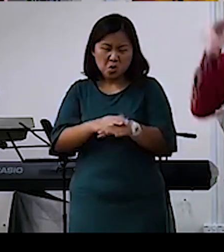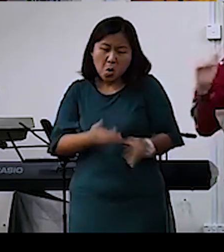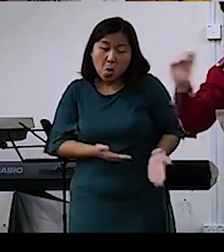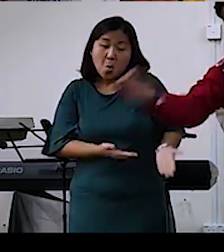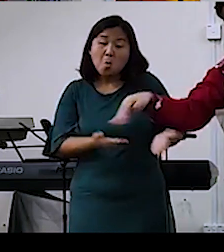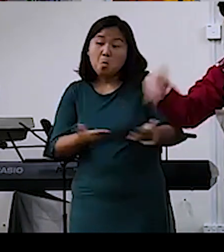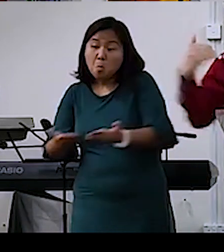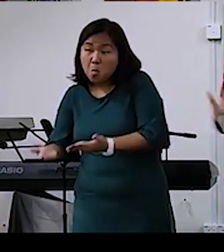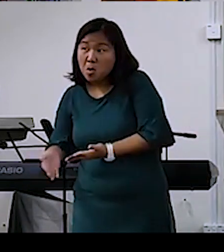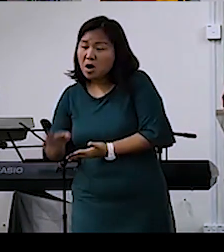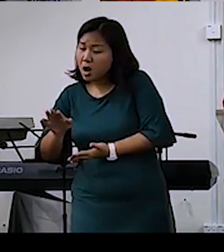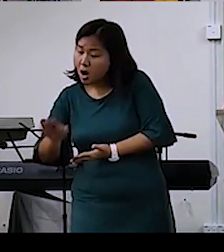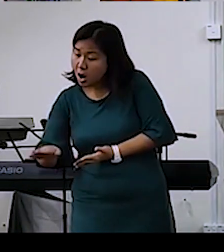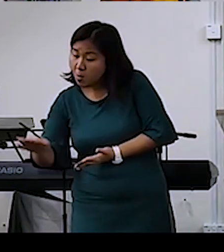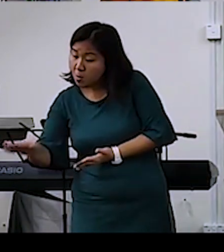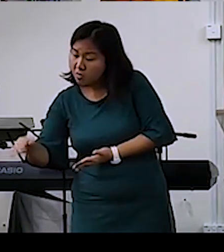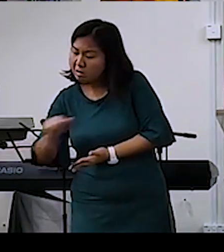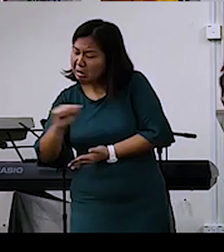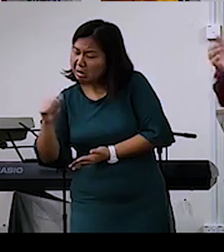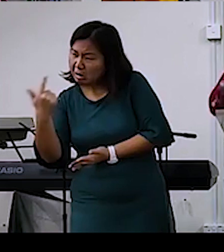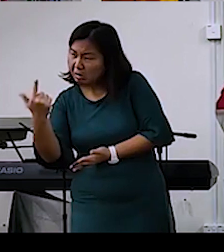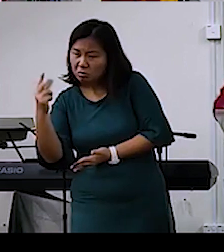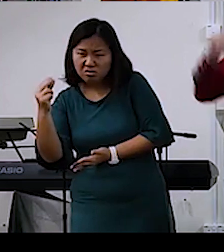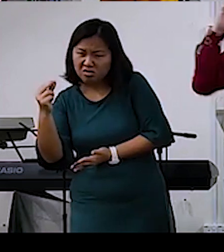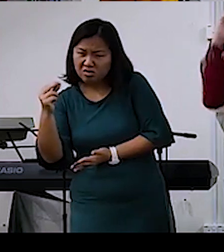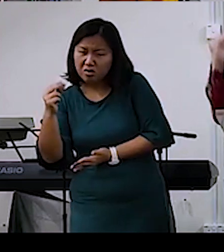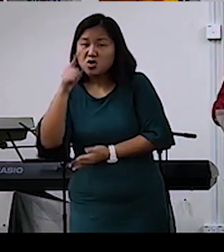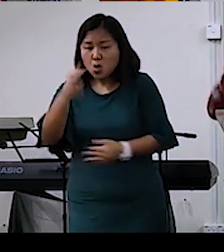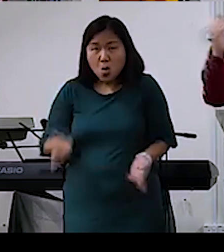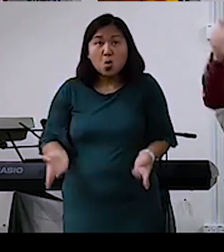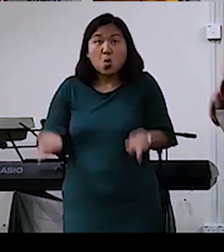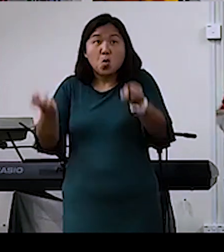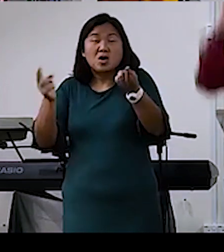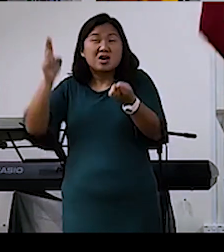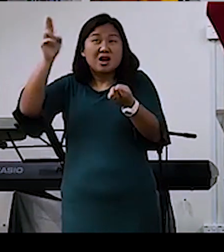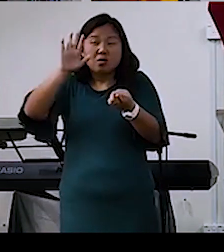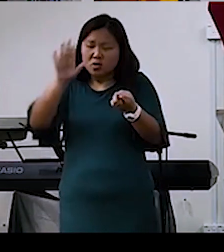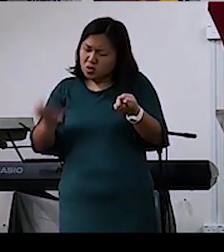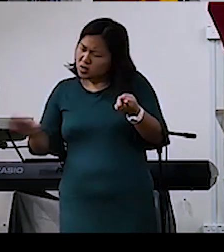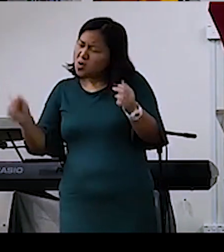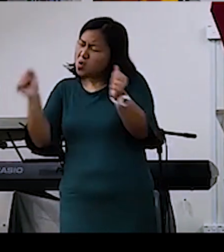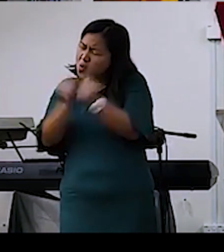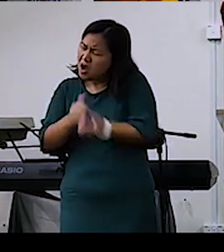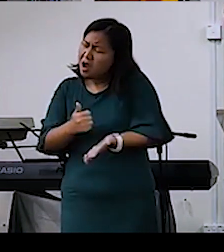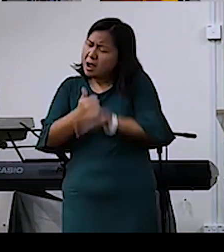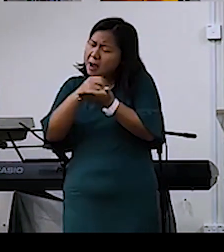You raise up your child with your partner, the Holy Spirit. You don't do your work alone. Everything is done with the Holy Spirit. Who can say